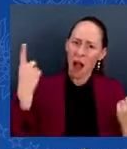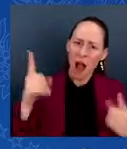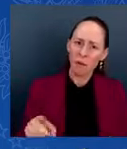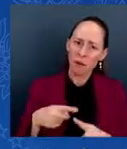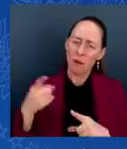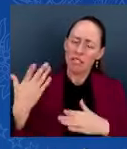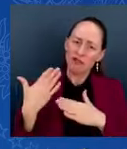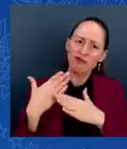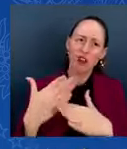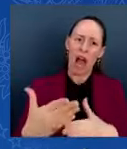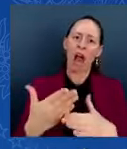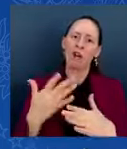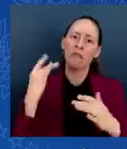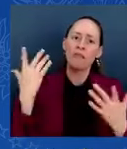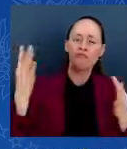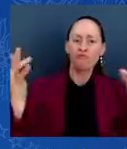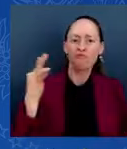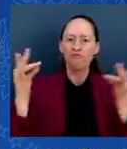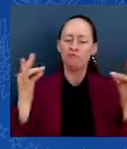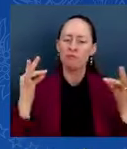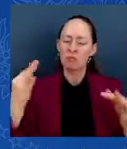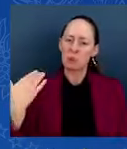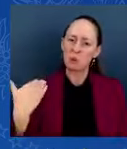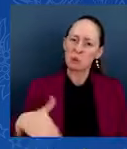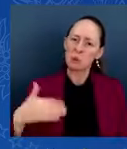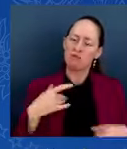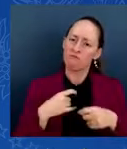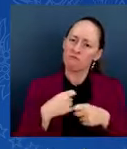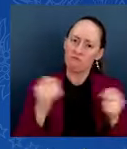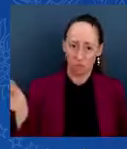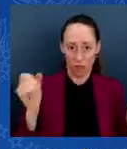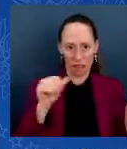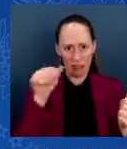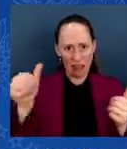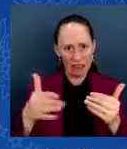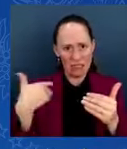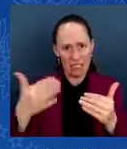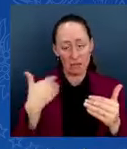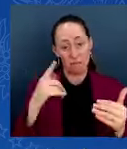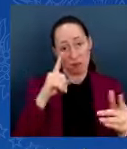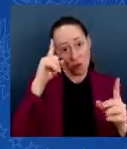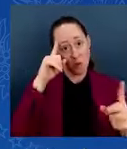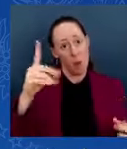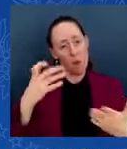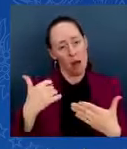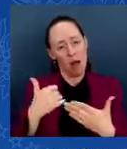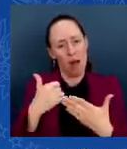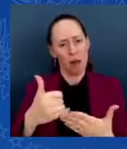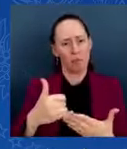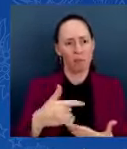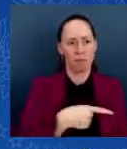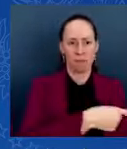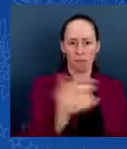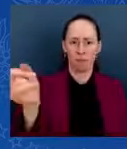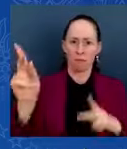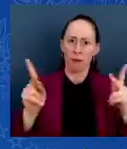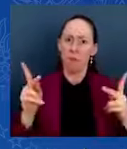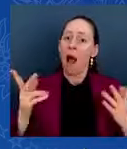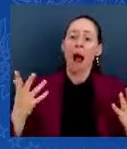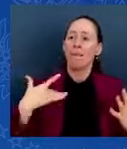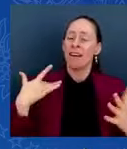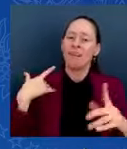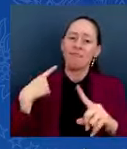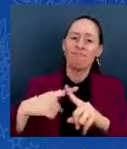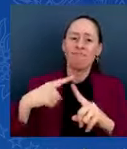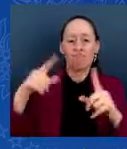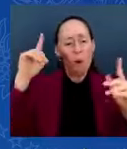in a way that is about lifting up other people and helping, hopefully, others who are not in this room understanding